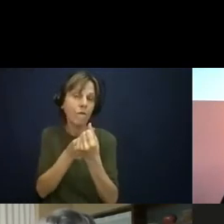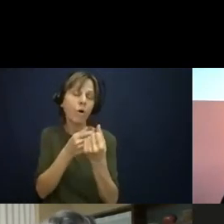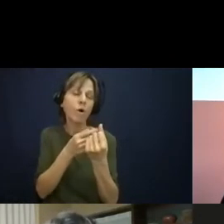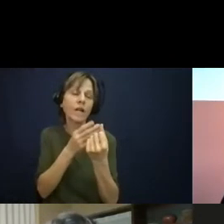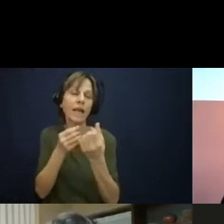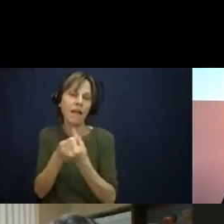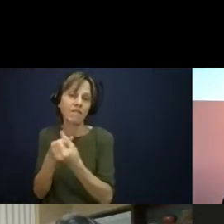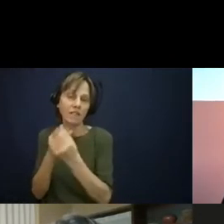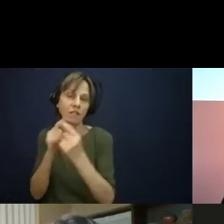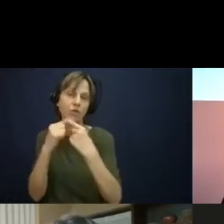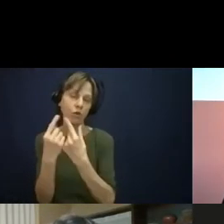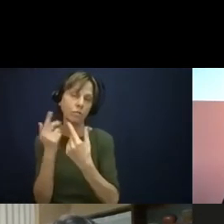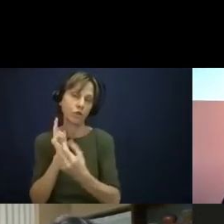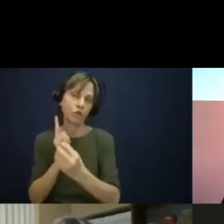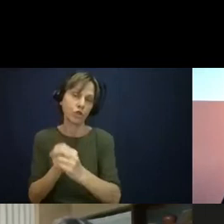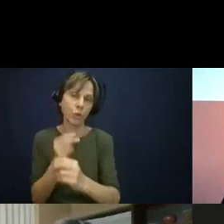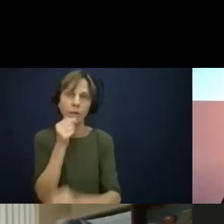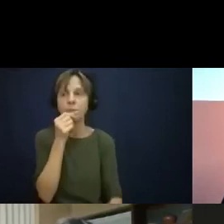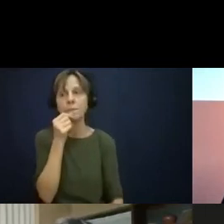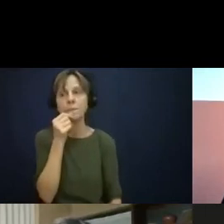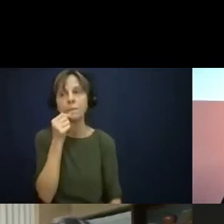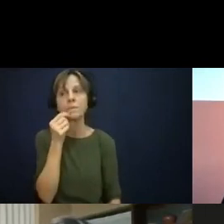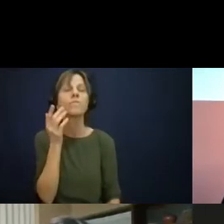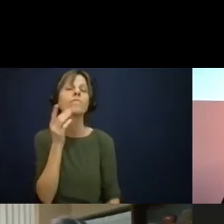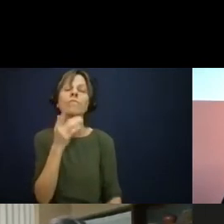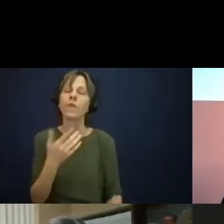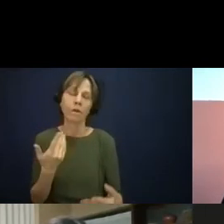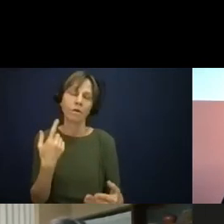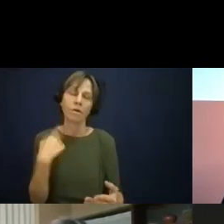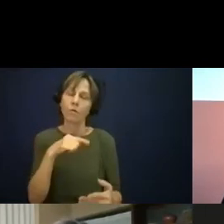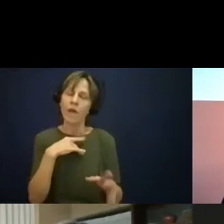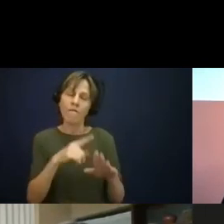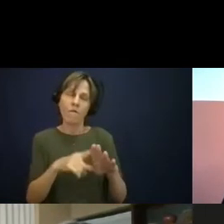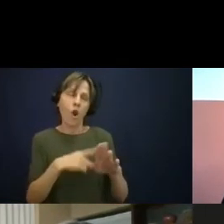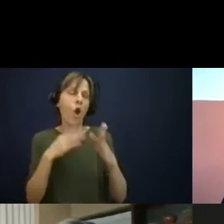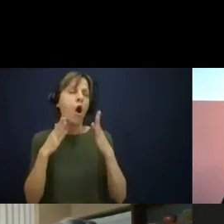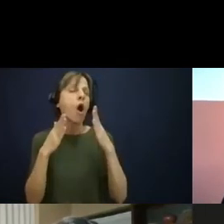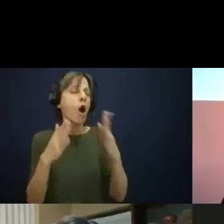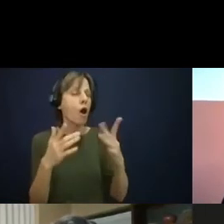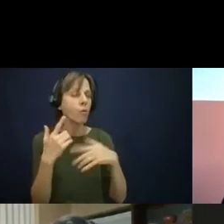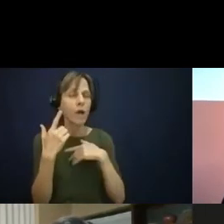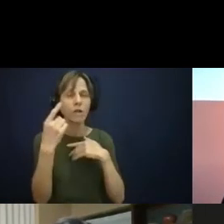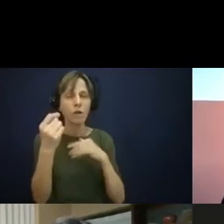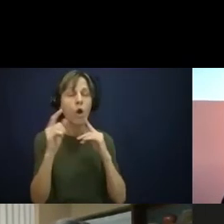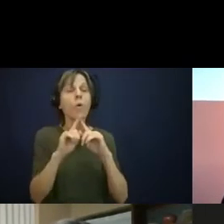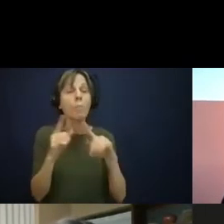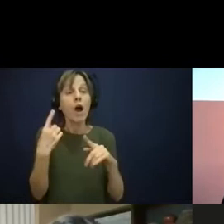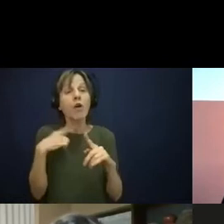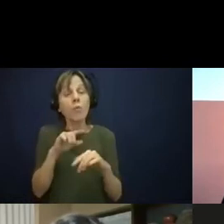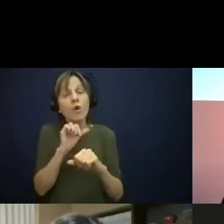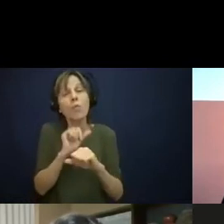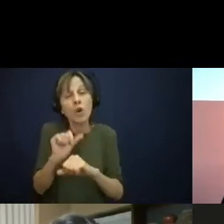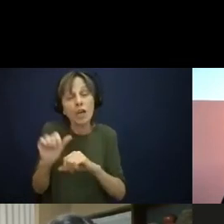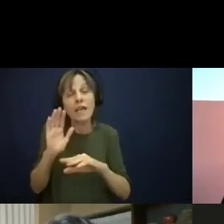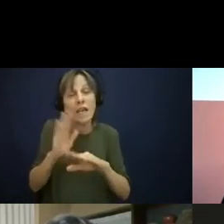it. And so we still have a long way to go with this effort, but we're actively working to expand it. Our most recent